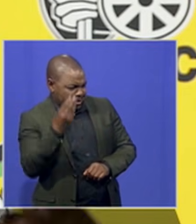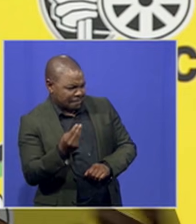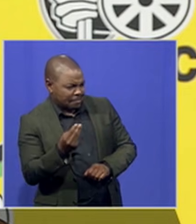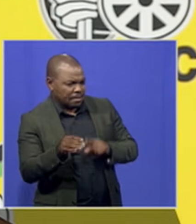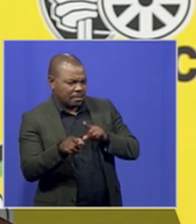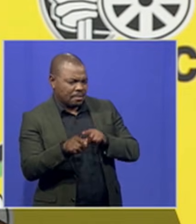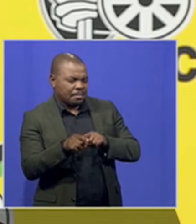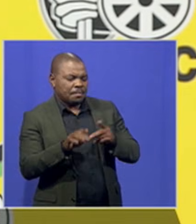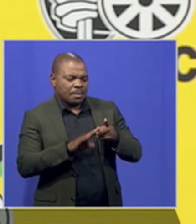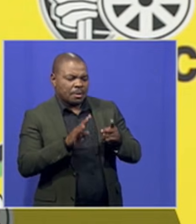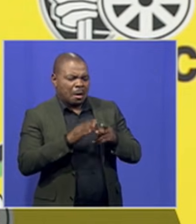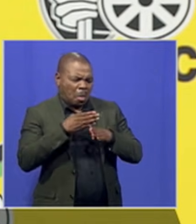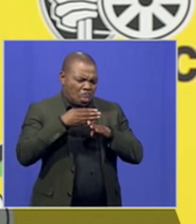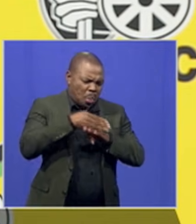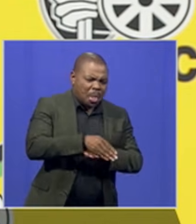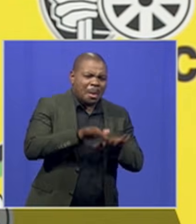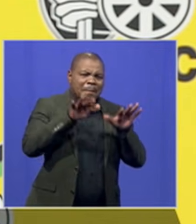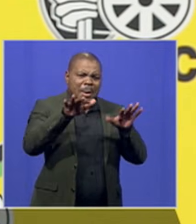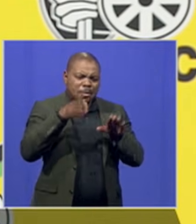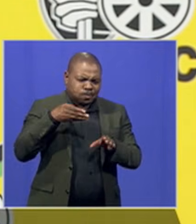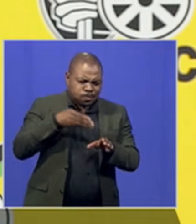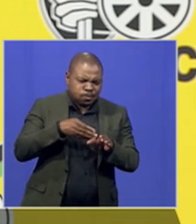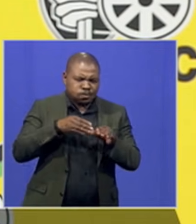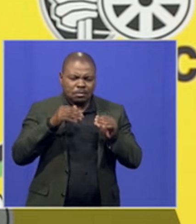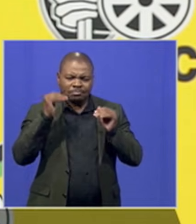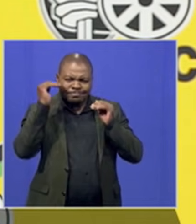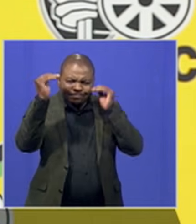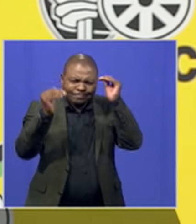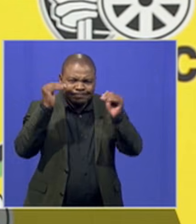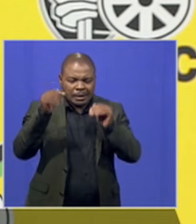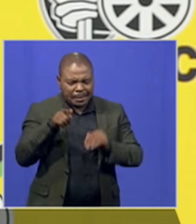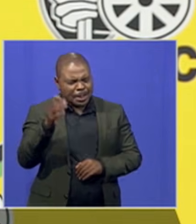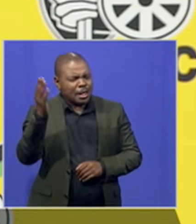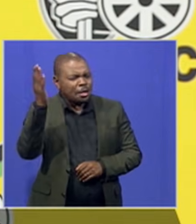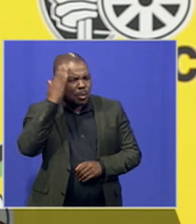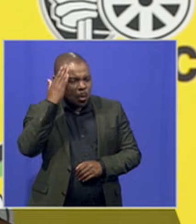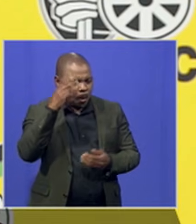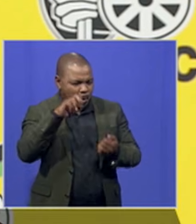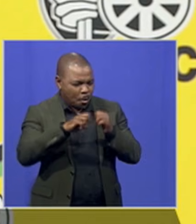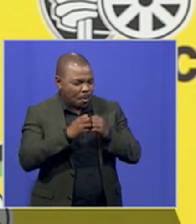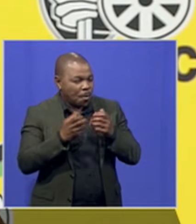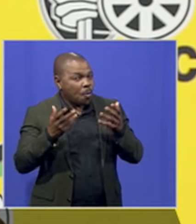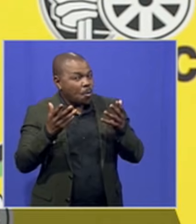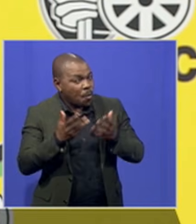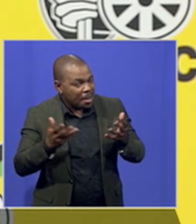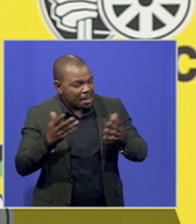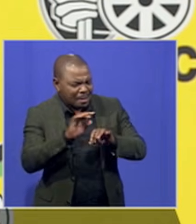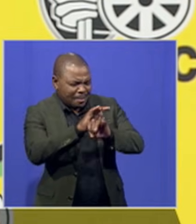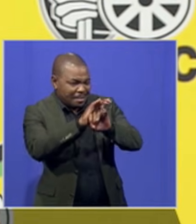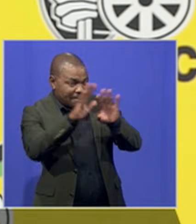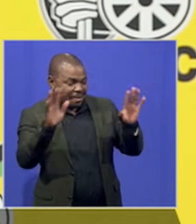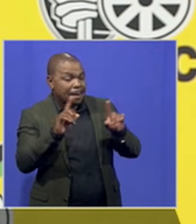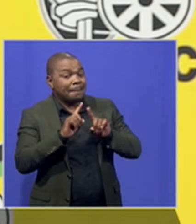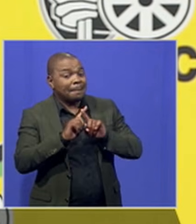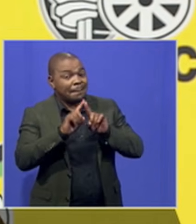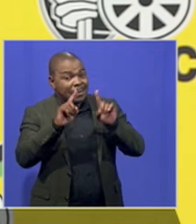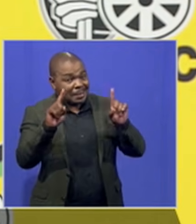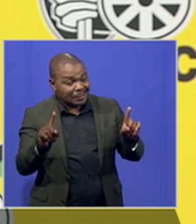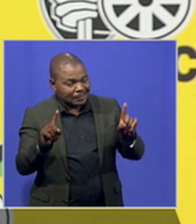ba baholo di veteran diqhoku ba ya bona bothata bokae ba be ba bo bone hantle ha ba tlameile ho kenya